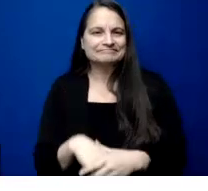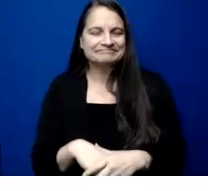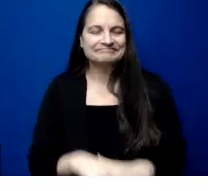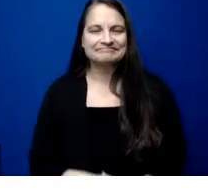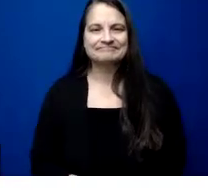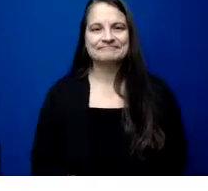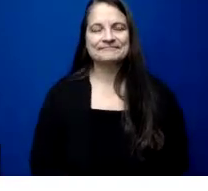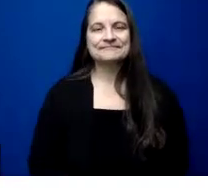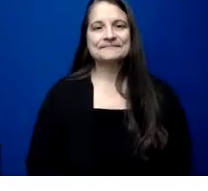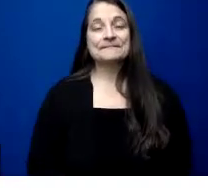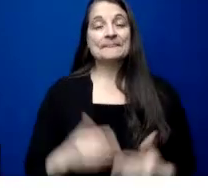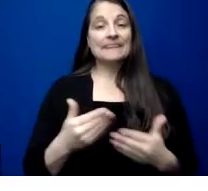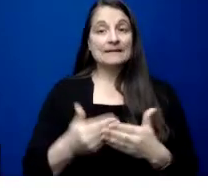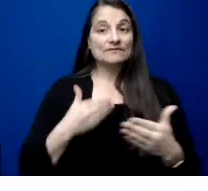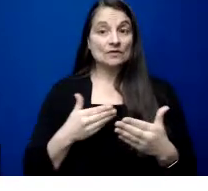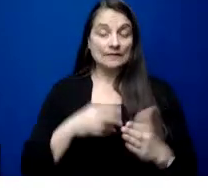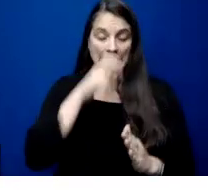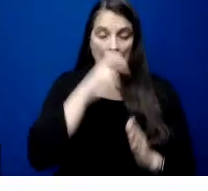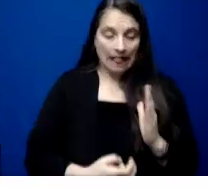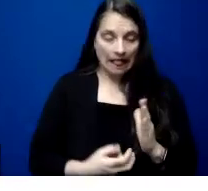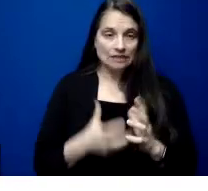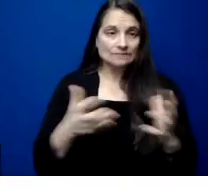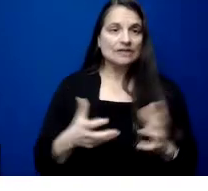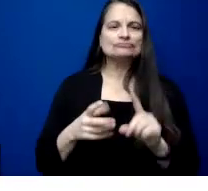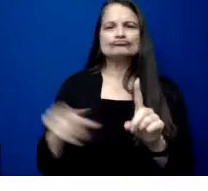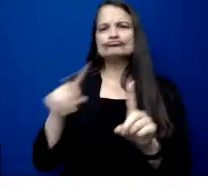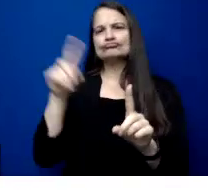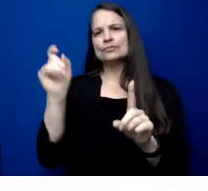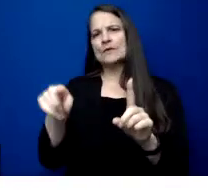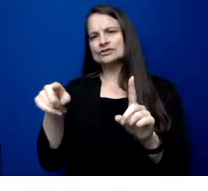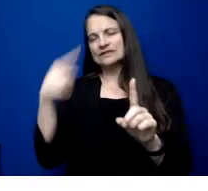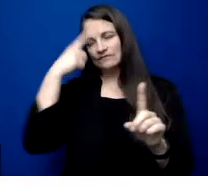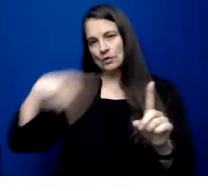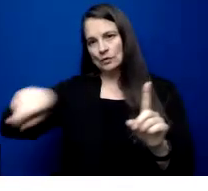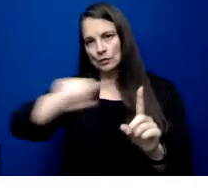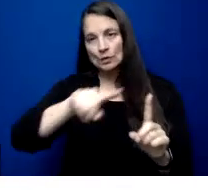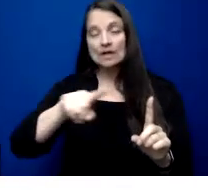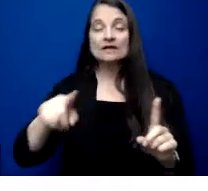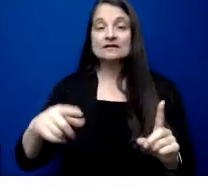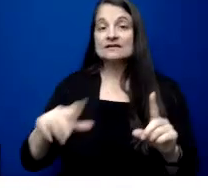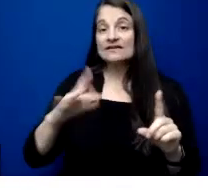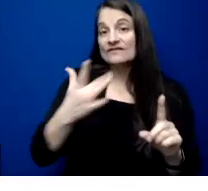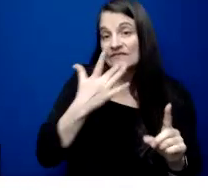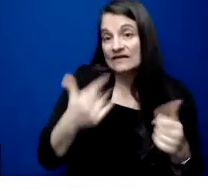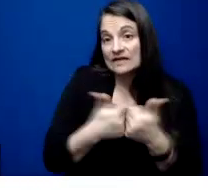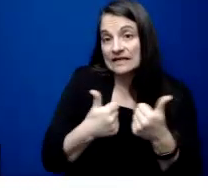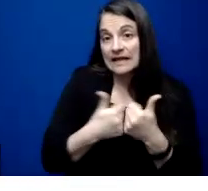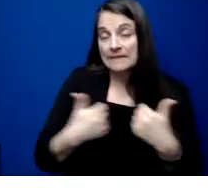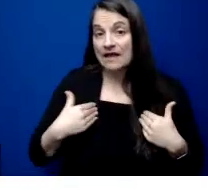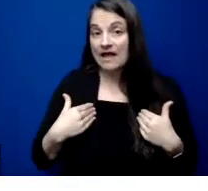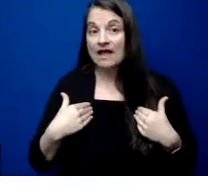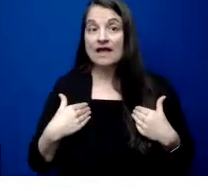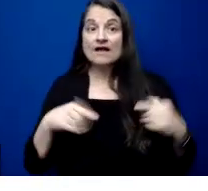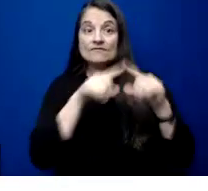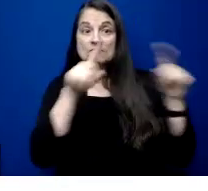And before we get too into it, I was just have a question for everyone attending. Do you have a favorite game, like a favorite video game, board